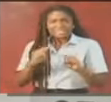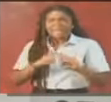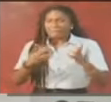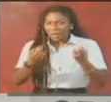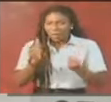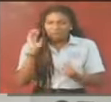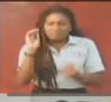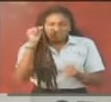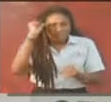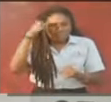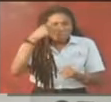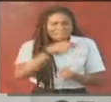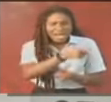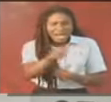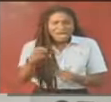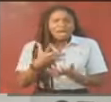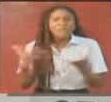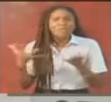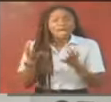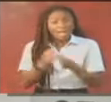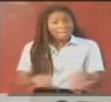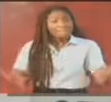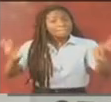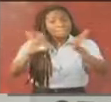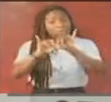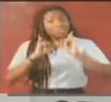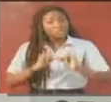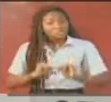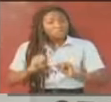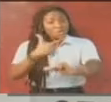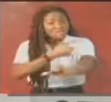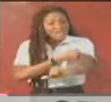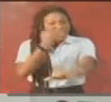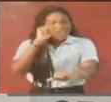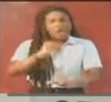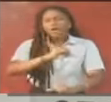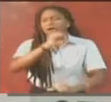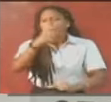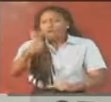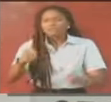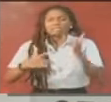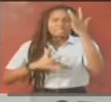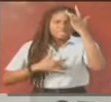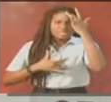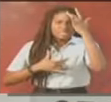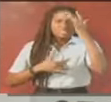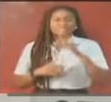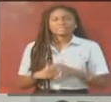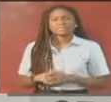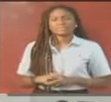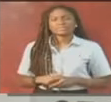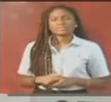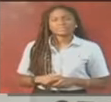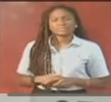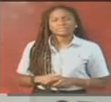remind the public that it is important that we continue to vaccinate against all our vaccine-preventable